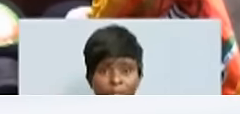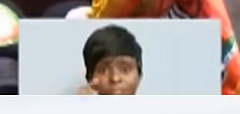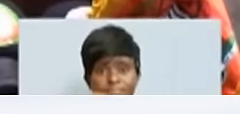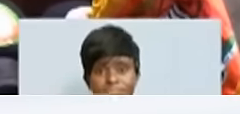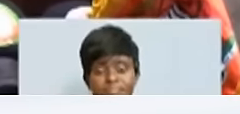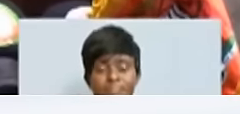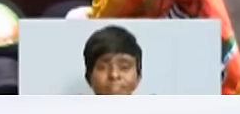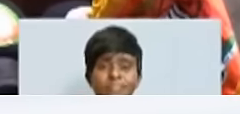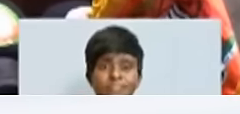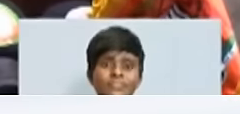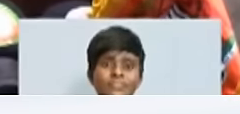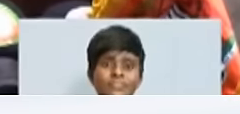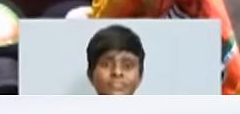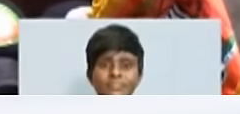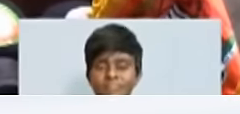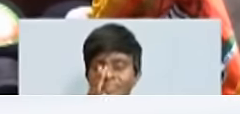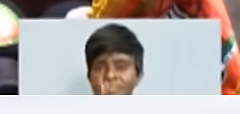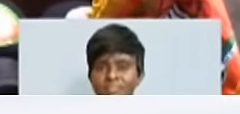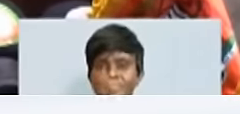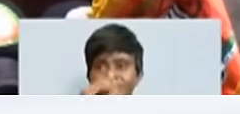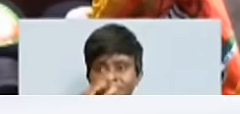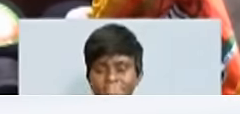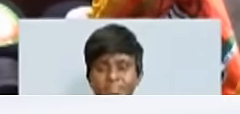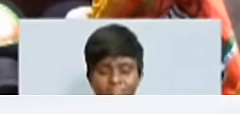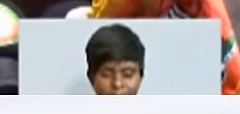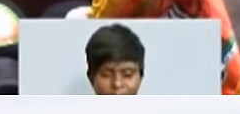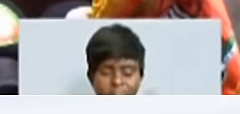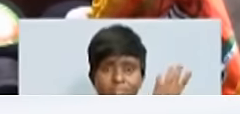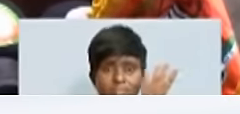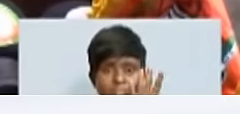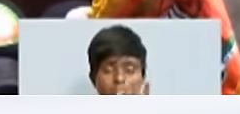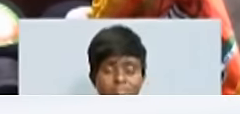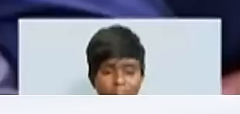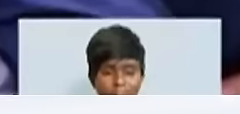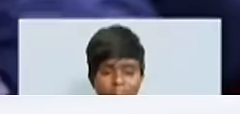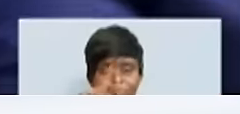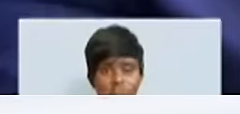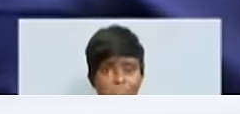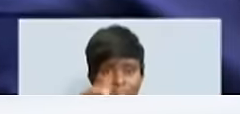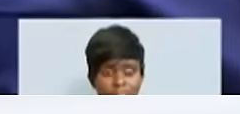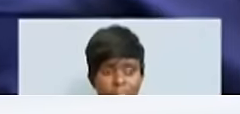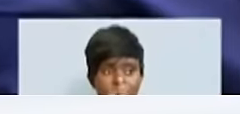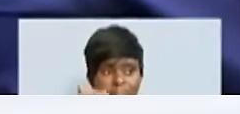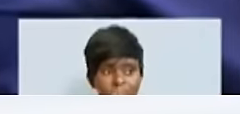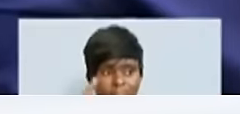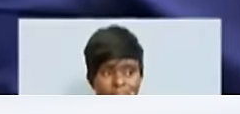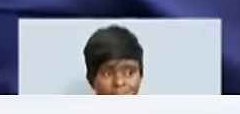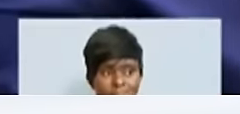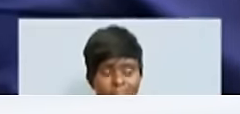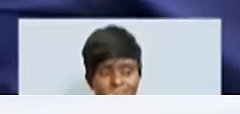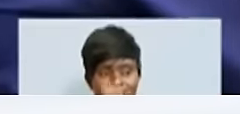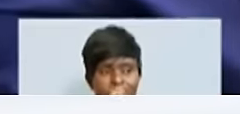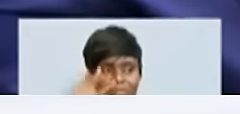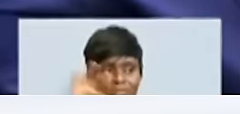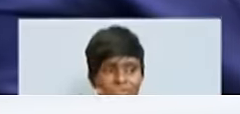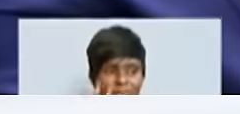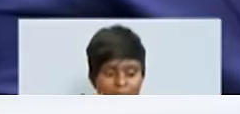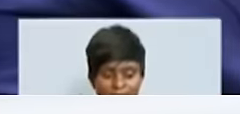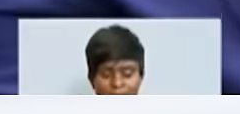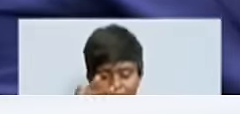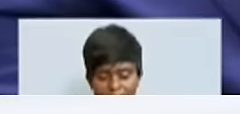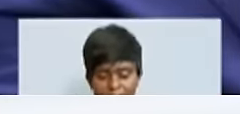lie. Madam Speaker, to enhance the participation of eligible voters in